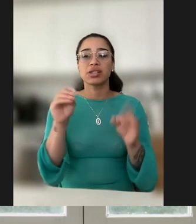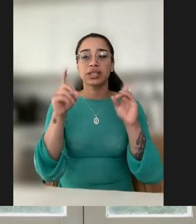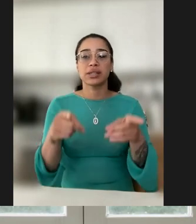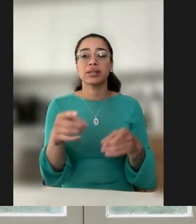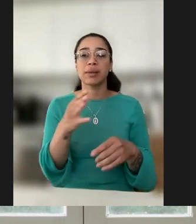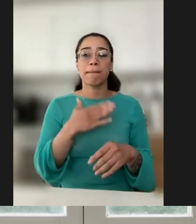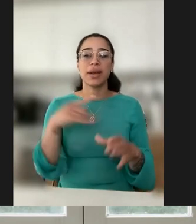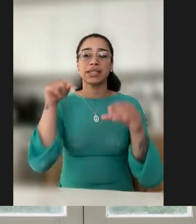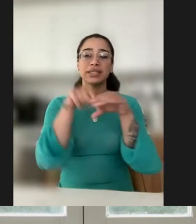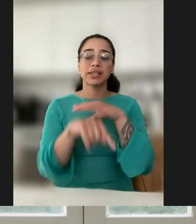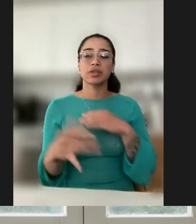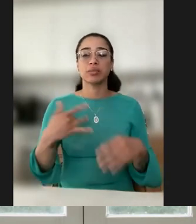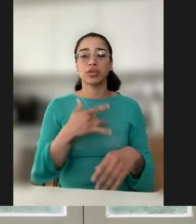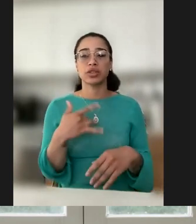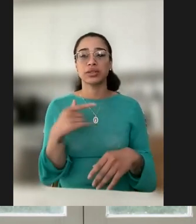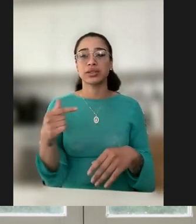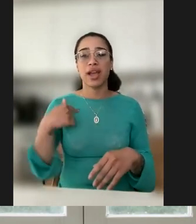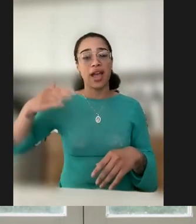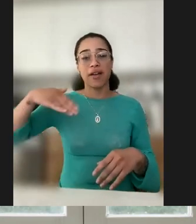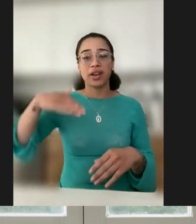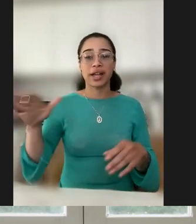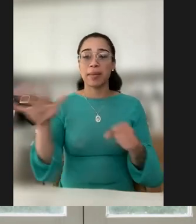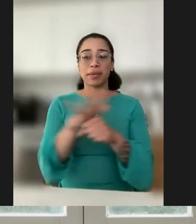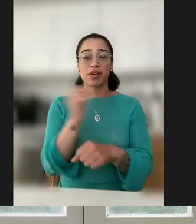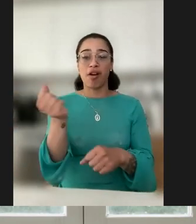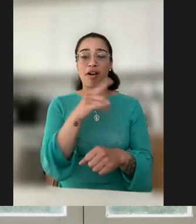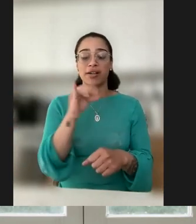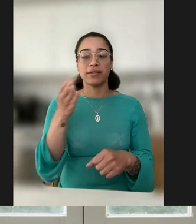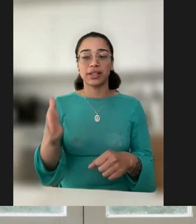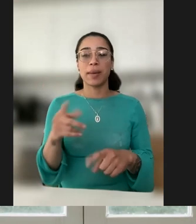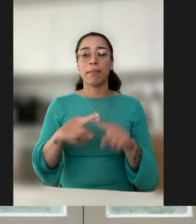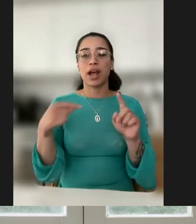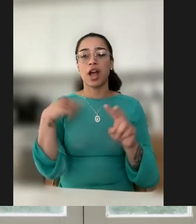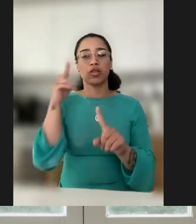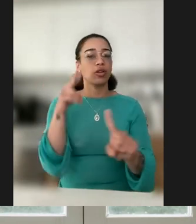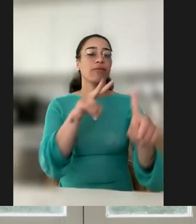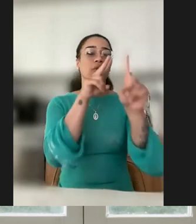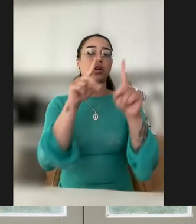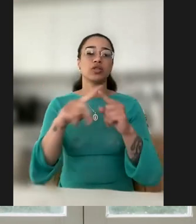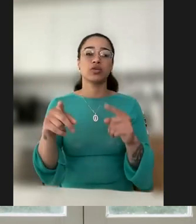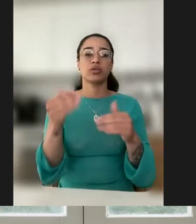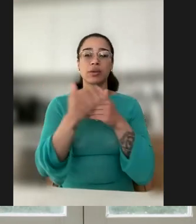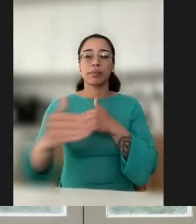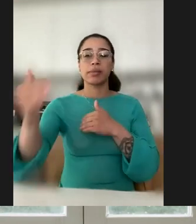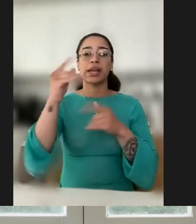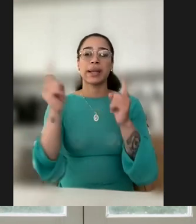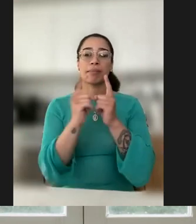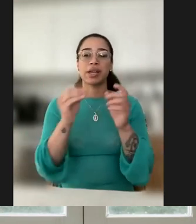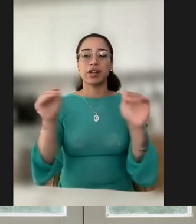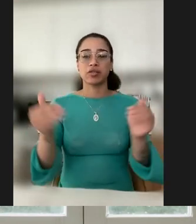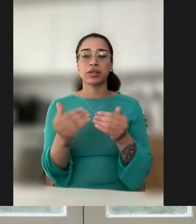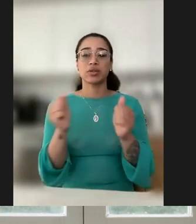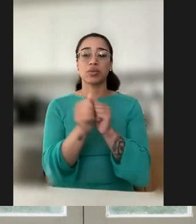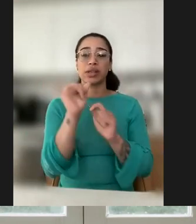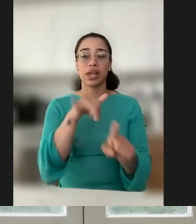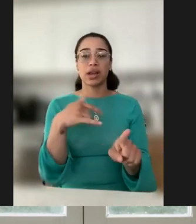and I haven't completed all of them. So I look forward to the remaining meet and greets. So with that, I want to turn it over to